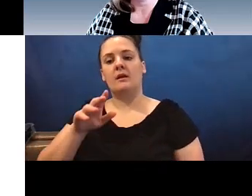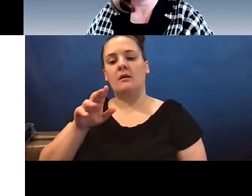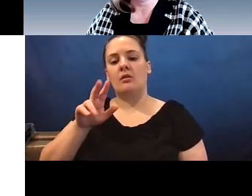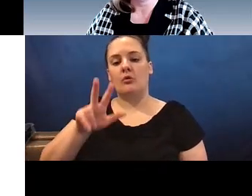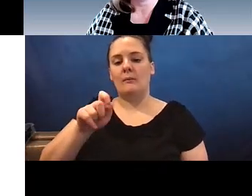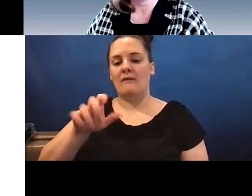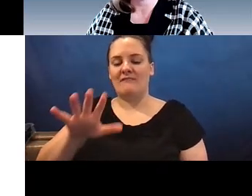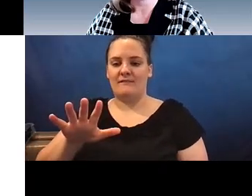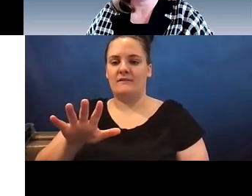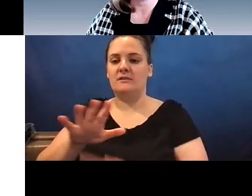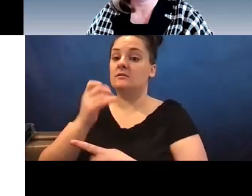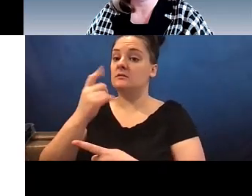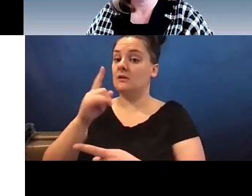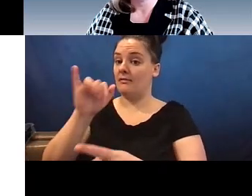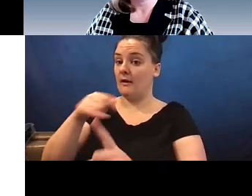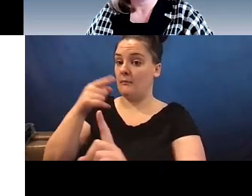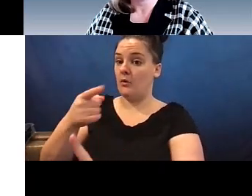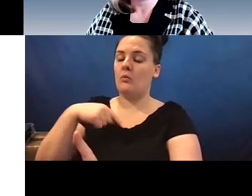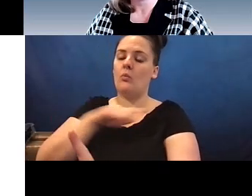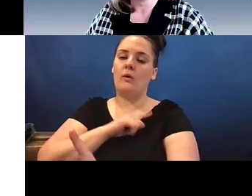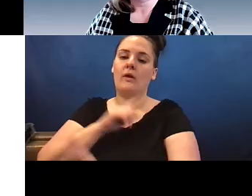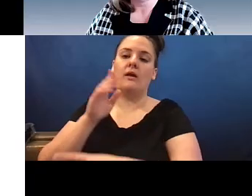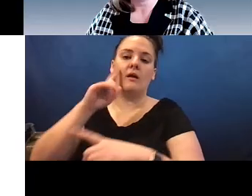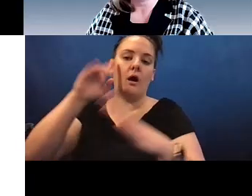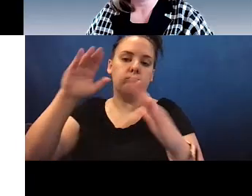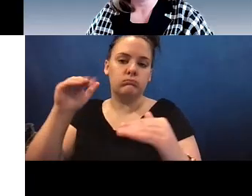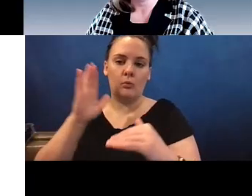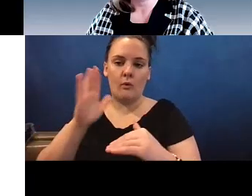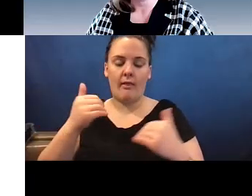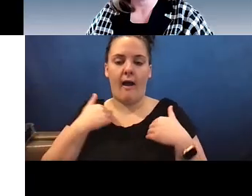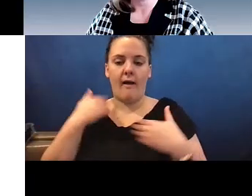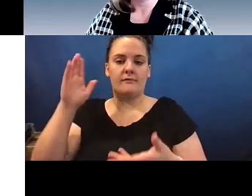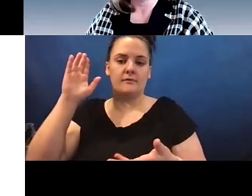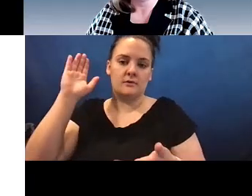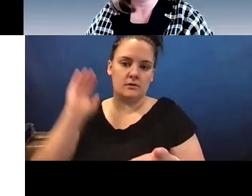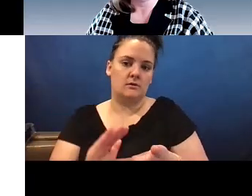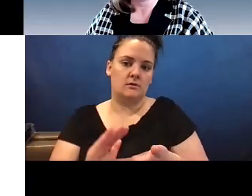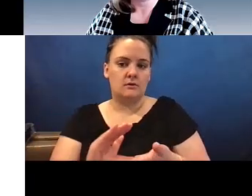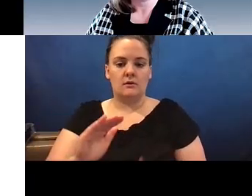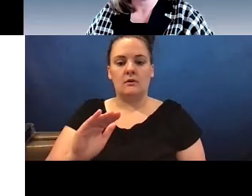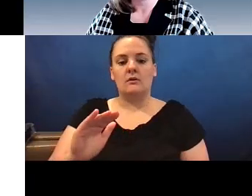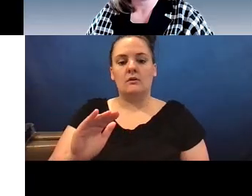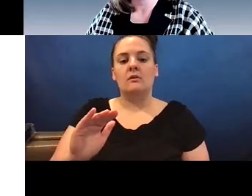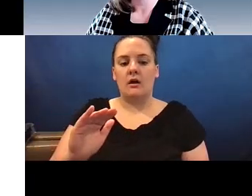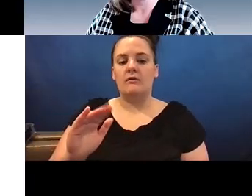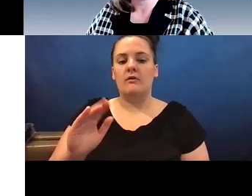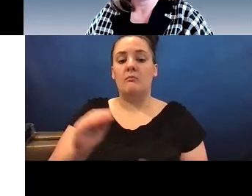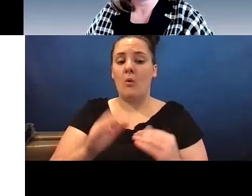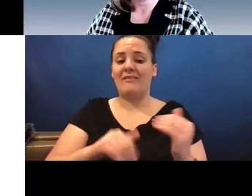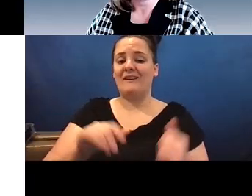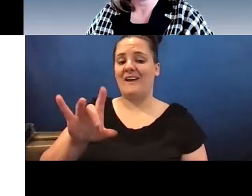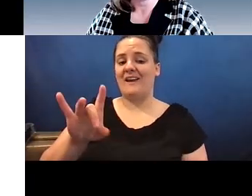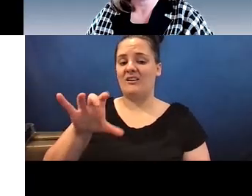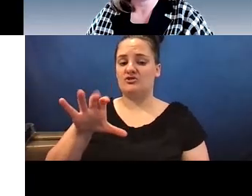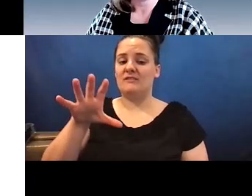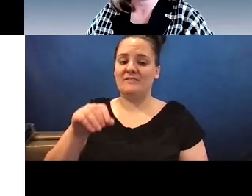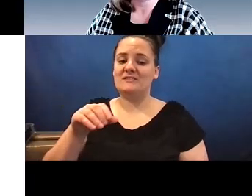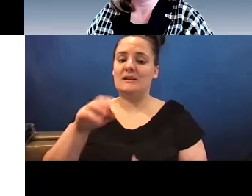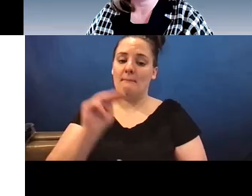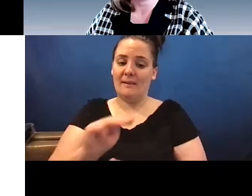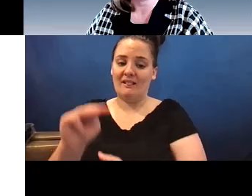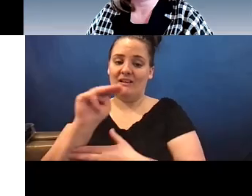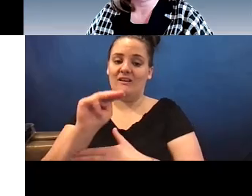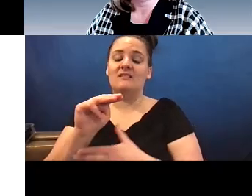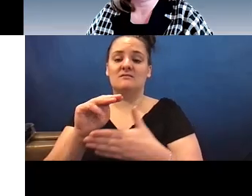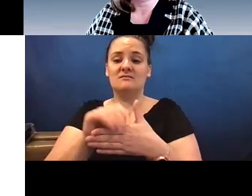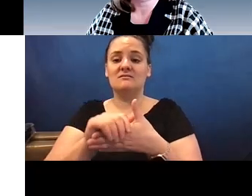point, we estimate we will have a shortfall of more than $850 million in fees each year, compared to what we could collect if the limit